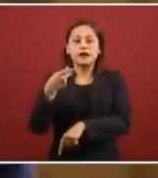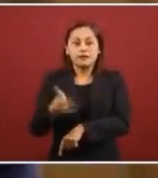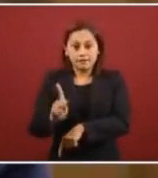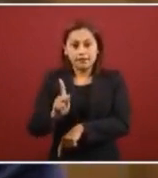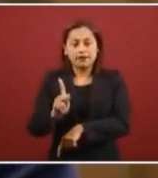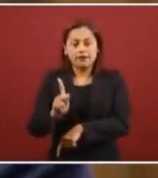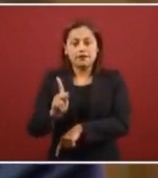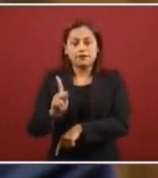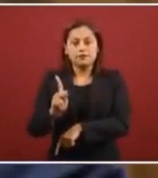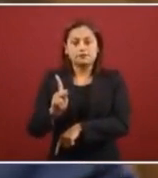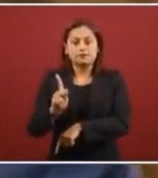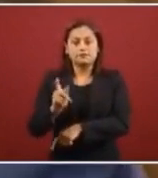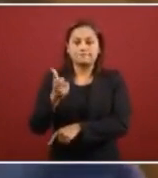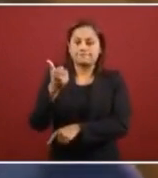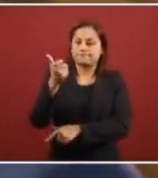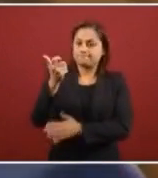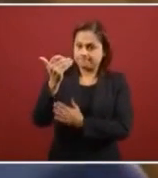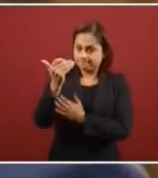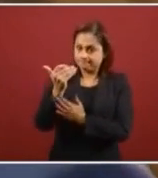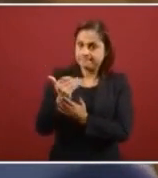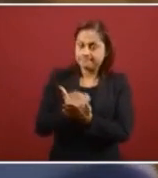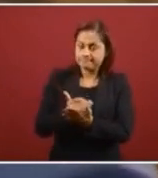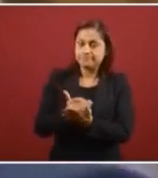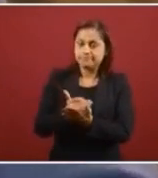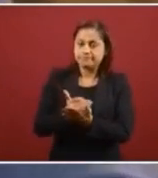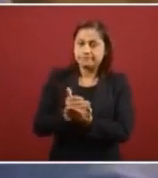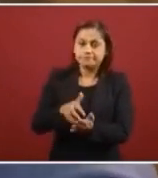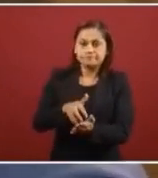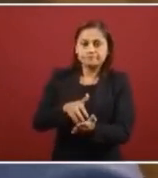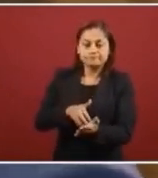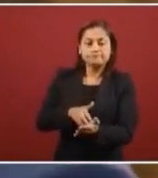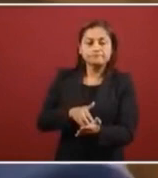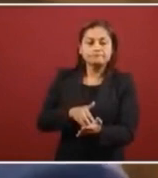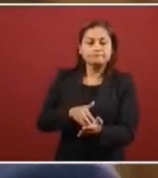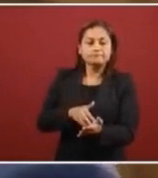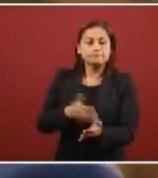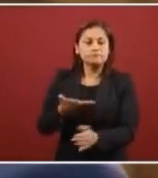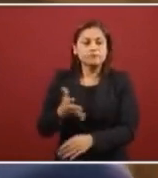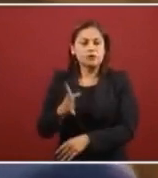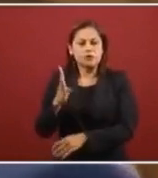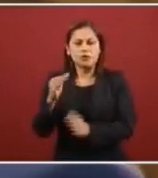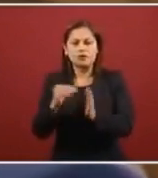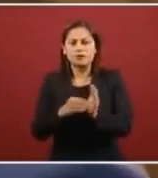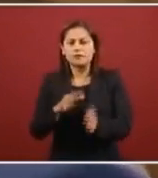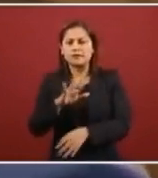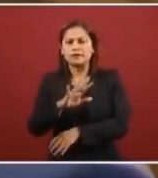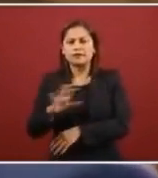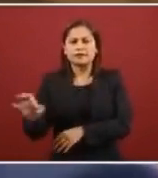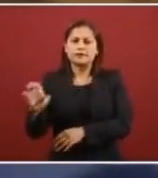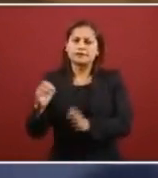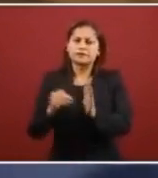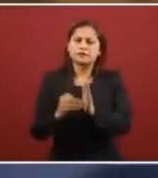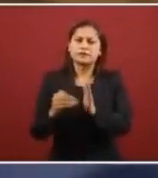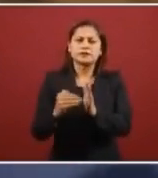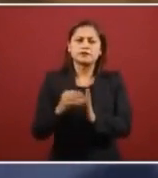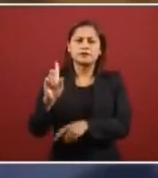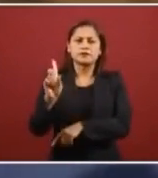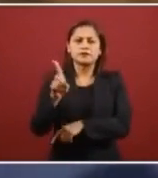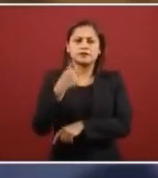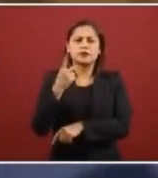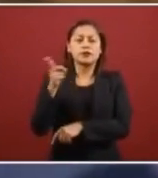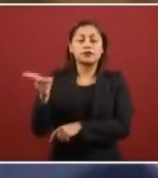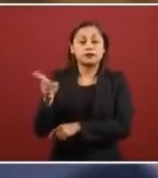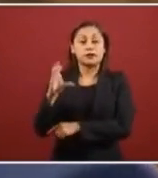we reduced the tariff and we obtained and we saved four hundred forty five